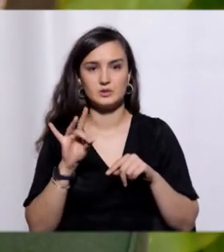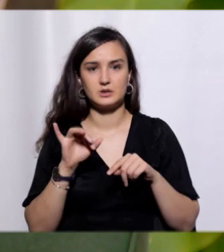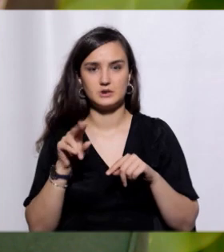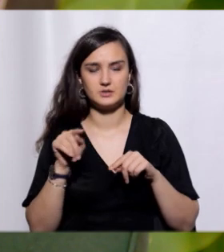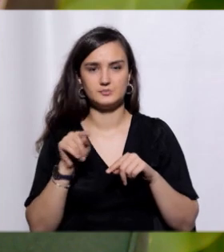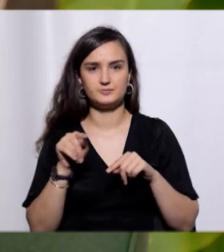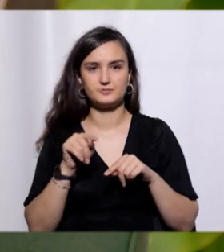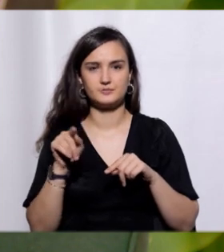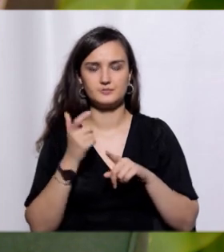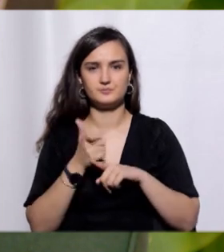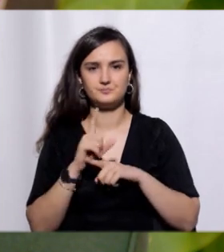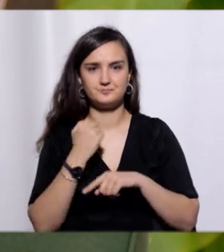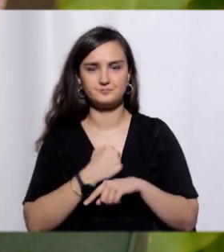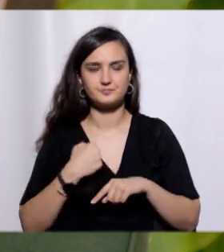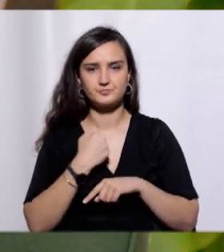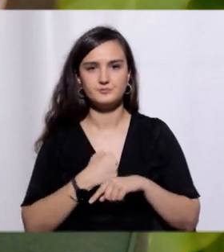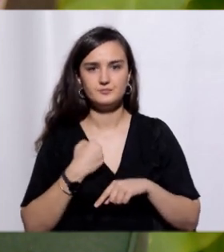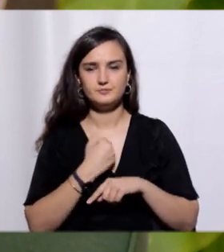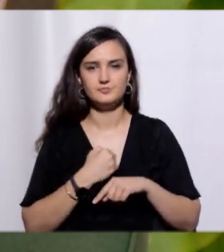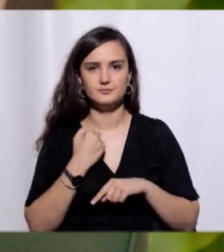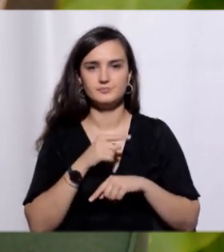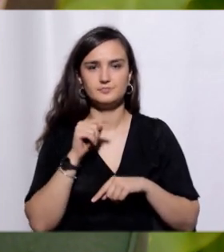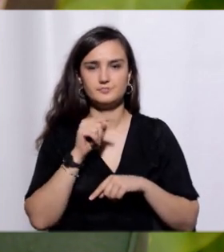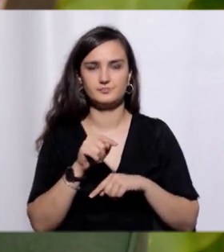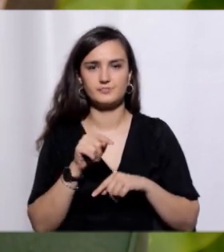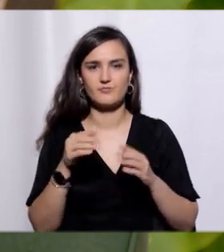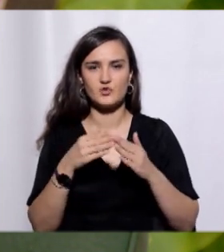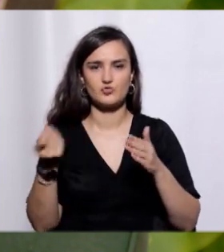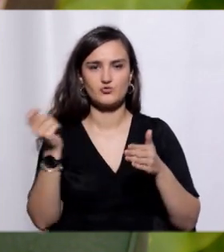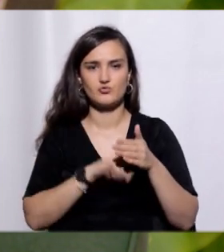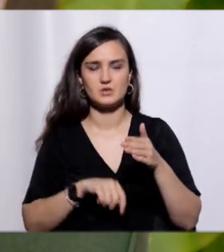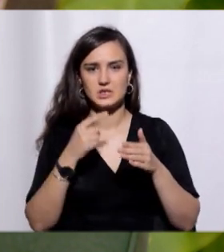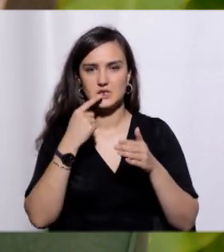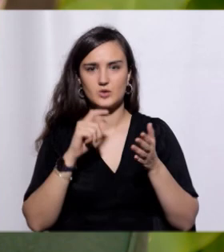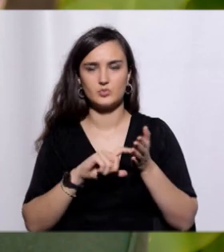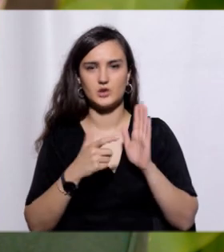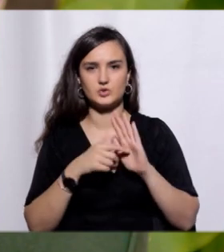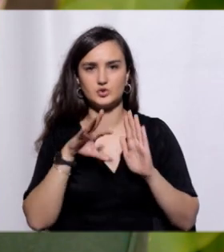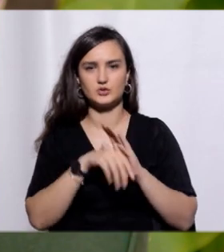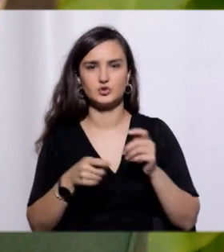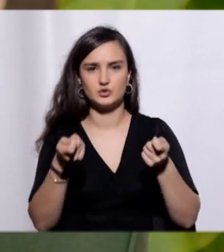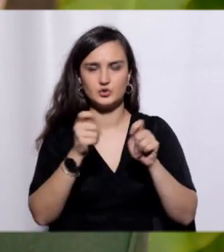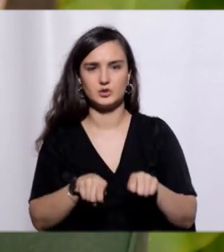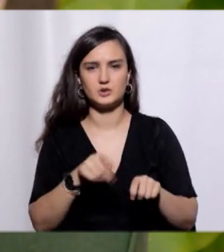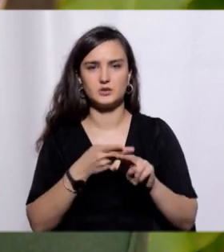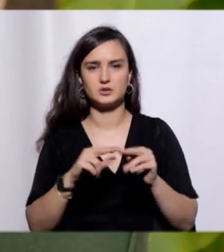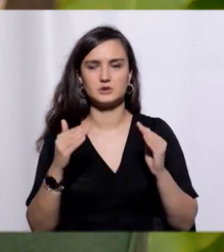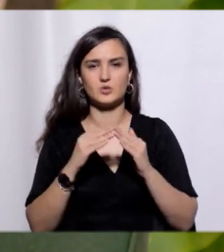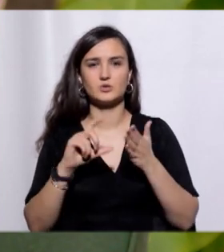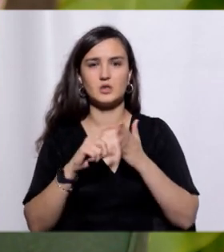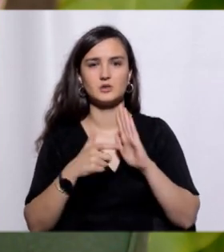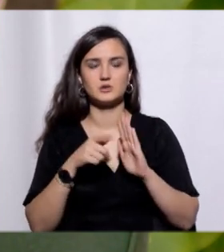and Mrs. Reed is so angry that she locks Jane Eyre in a red room. Actually, this is the room